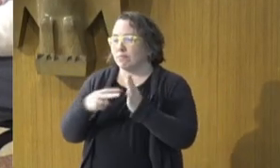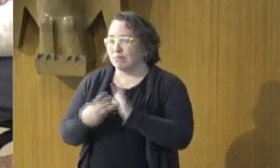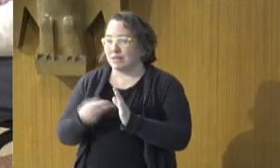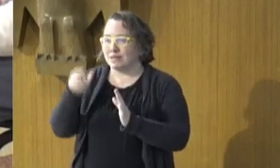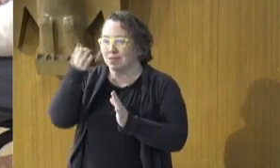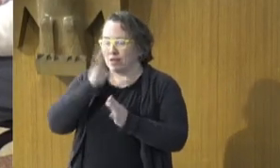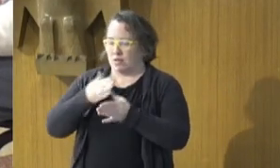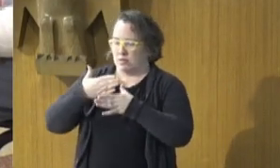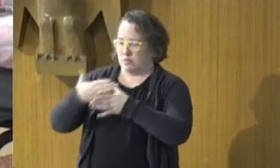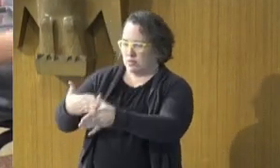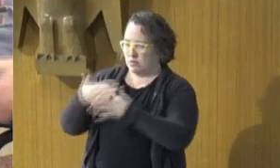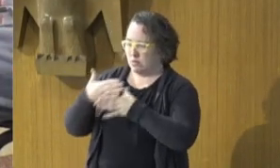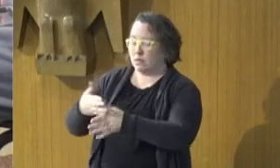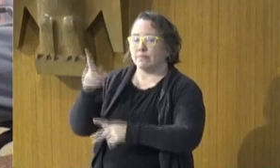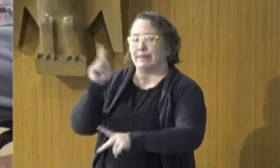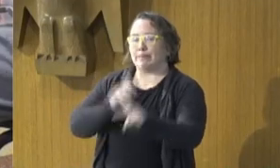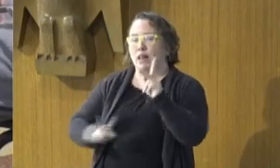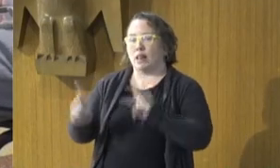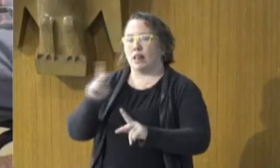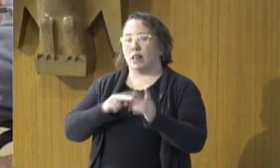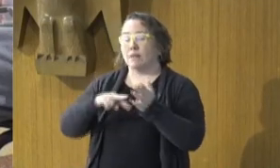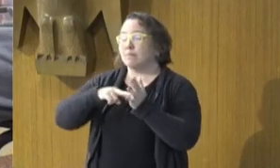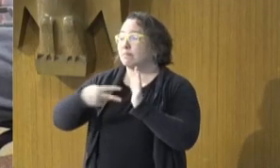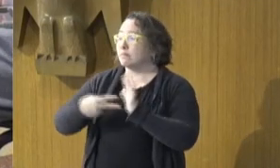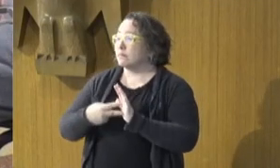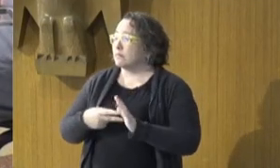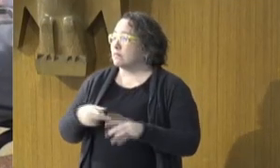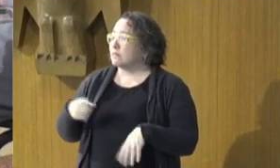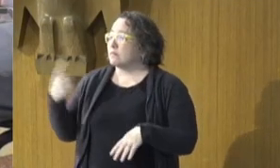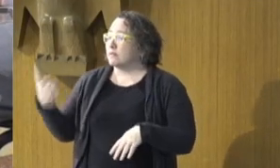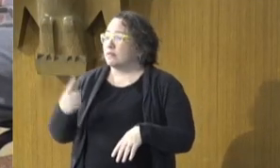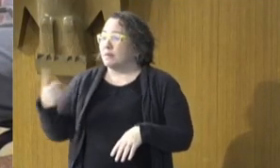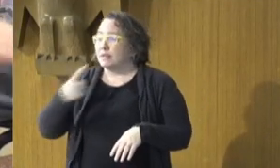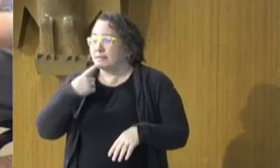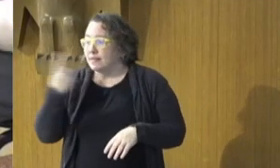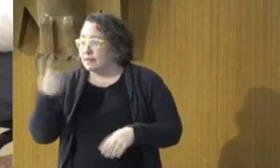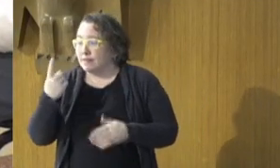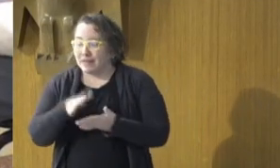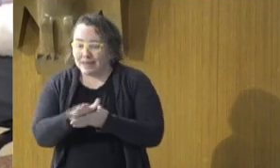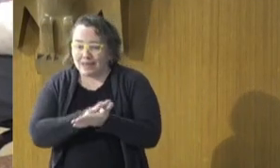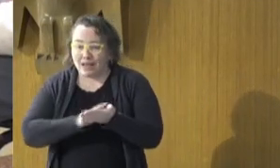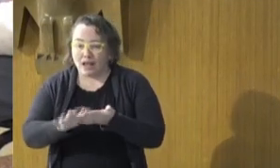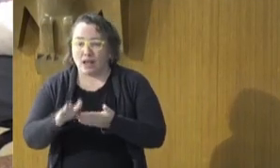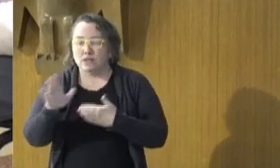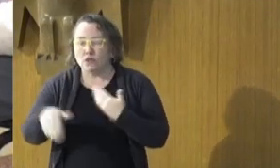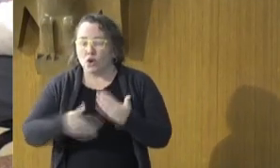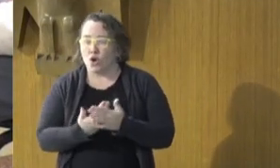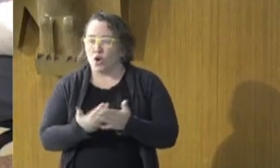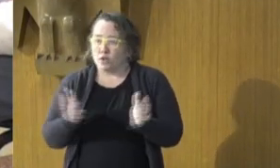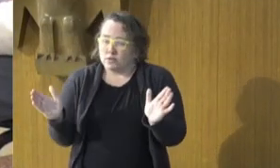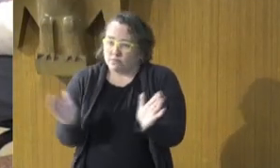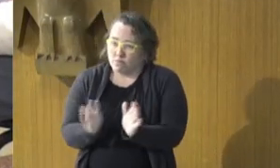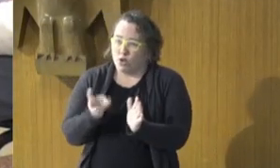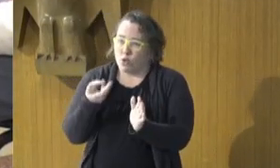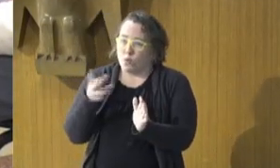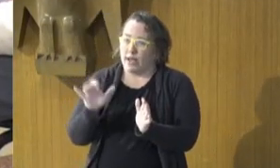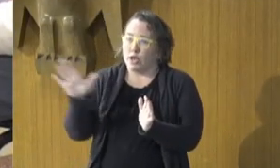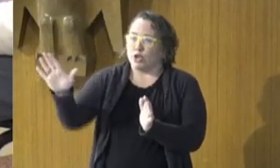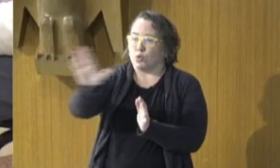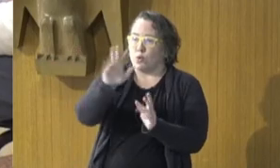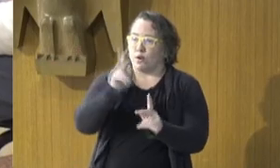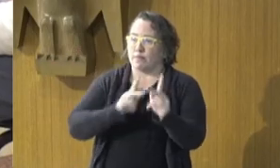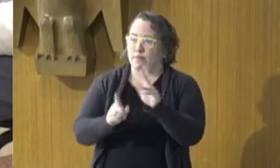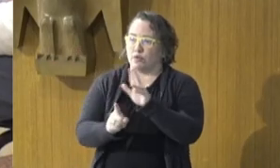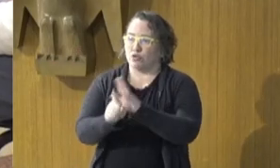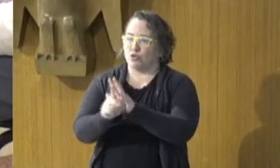it's in an email, it's in someone saying something kind. It's It's all the little ways that your people show up for you.